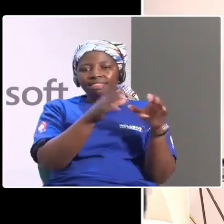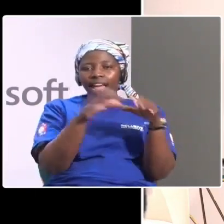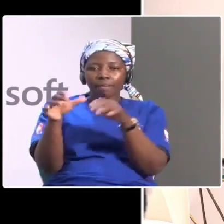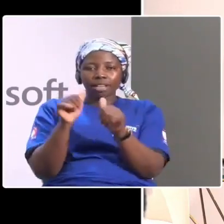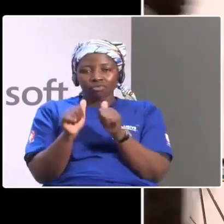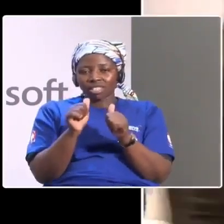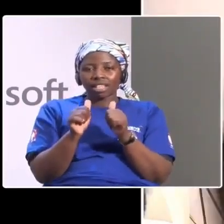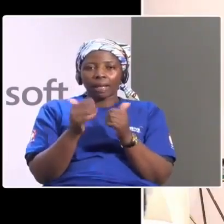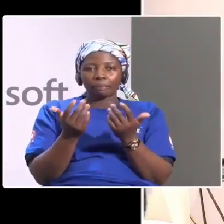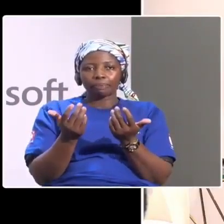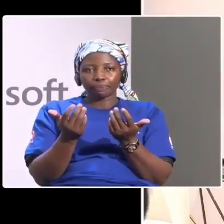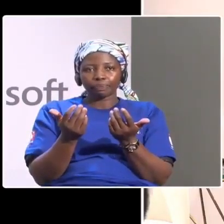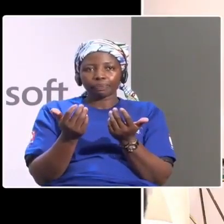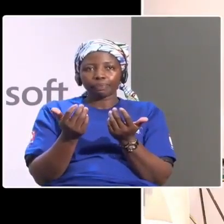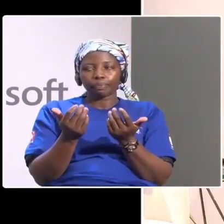that